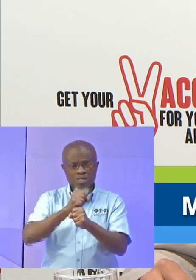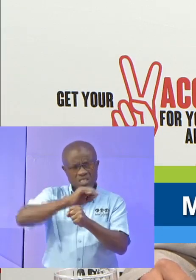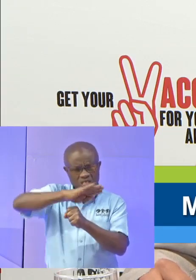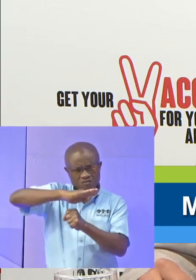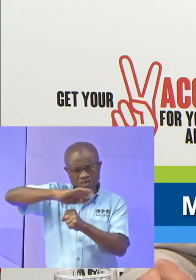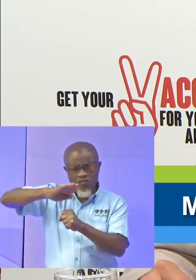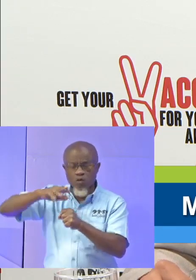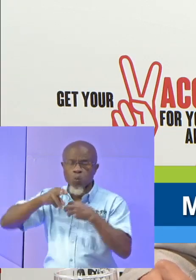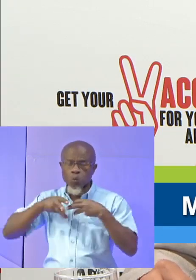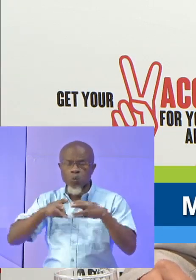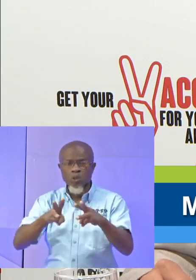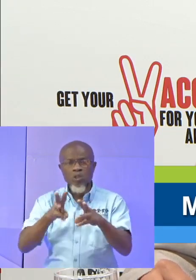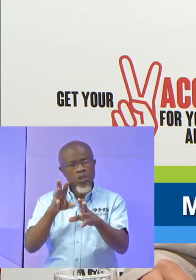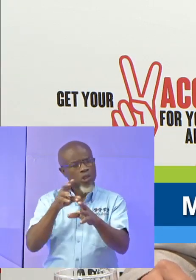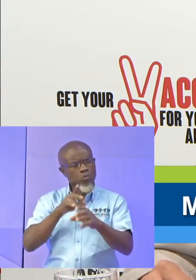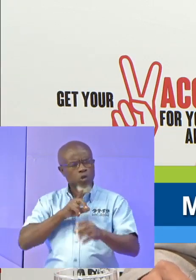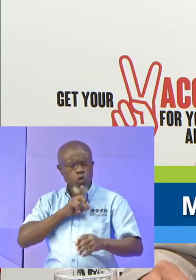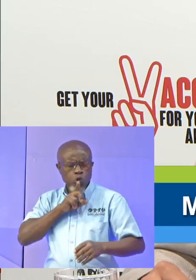ensure